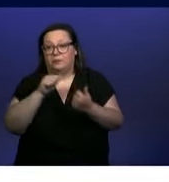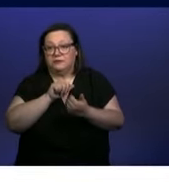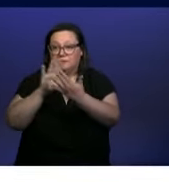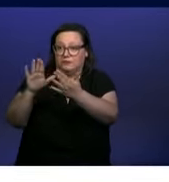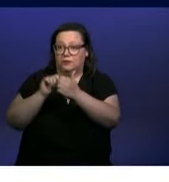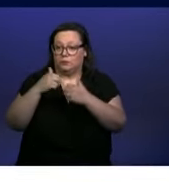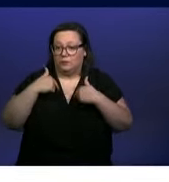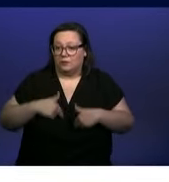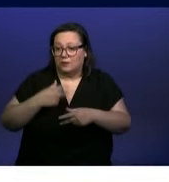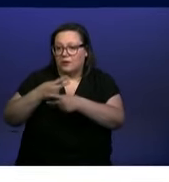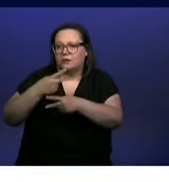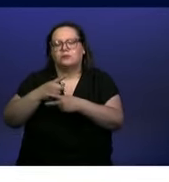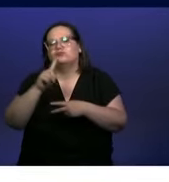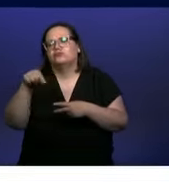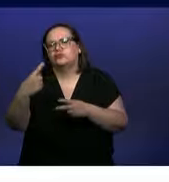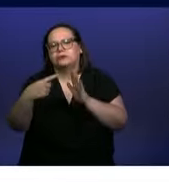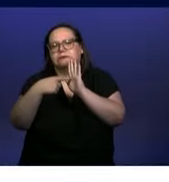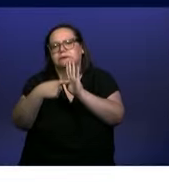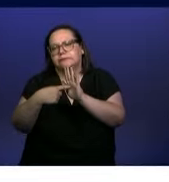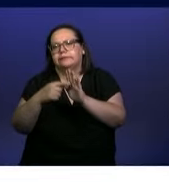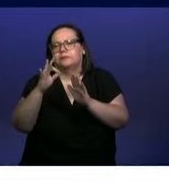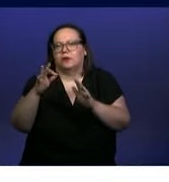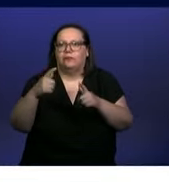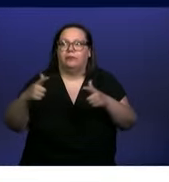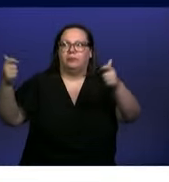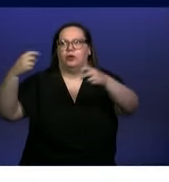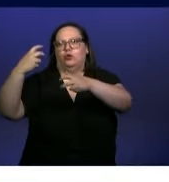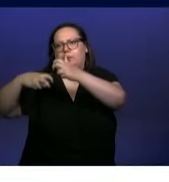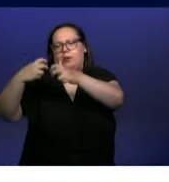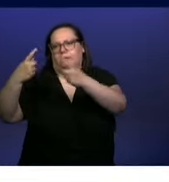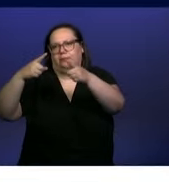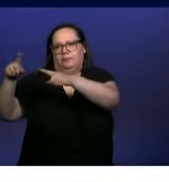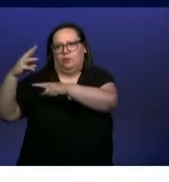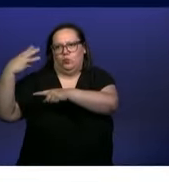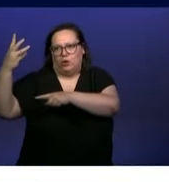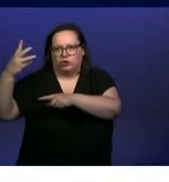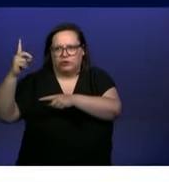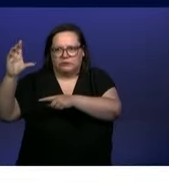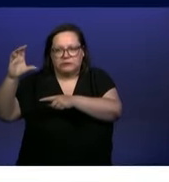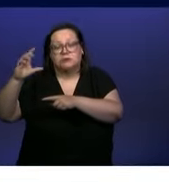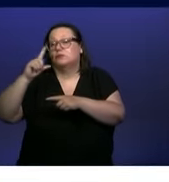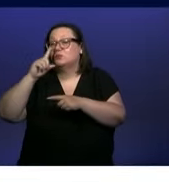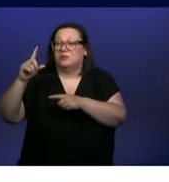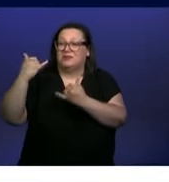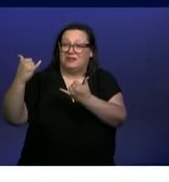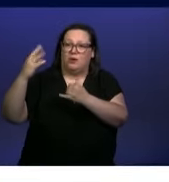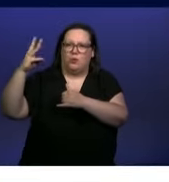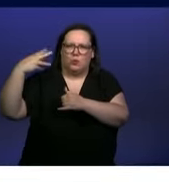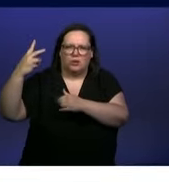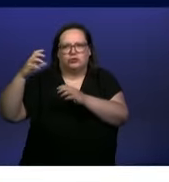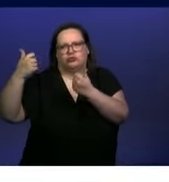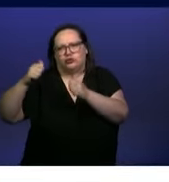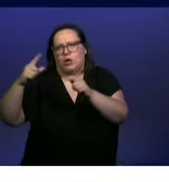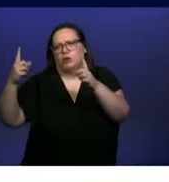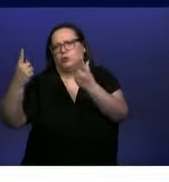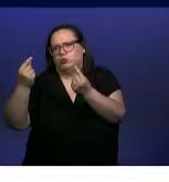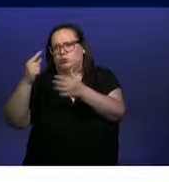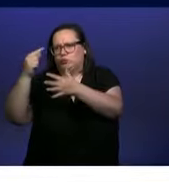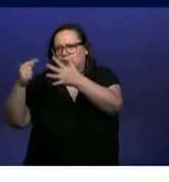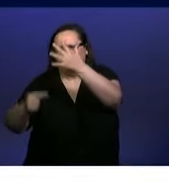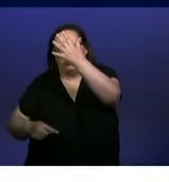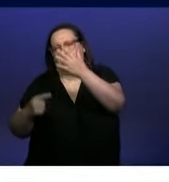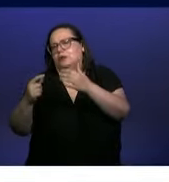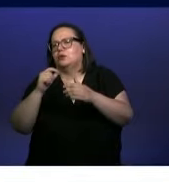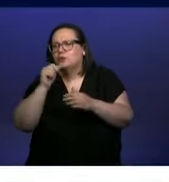symptom of a greater problem we have in Washington. Washington right now is trying to do so many things that it has no right and